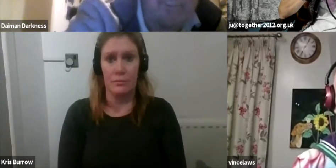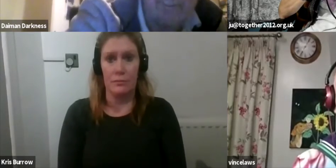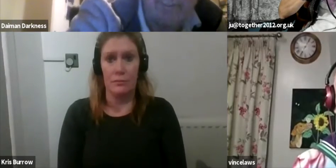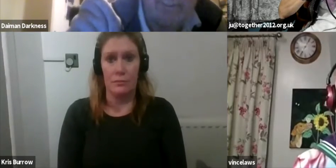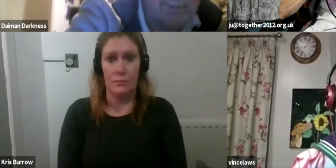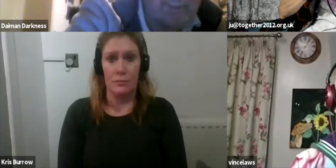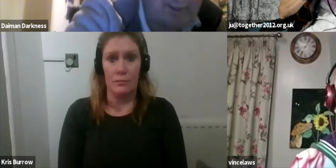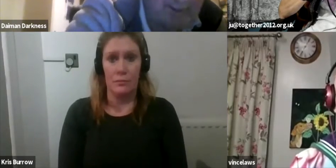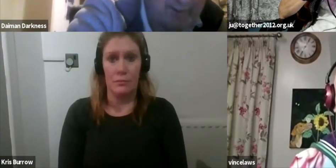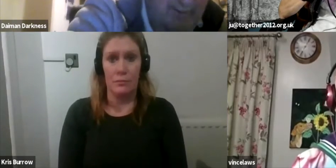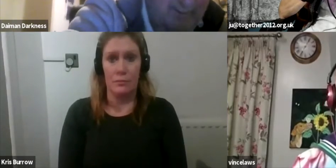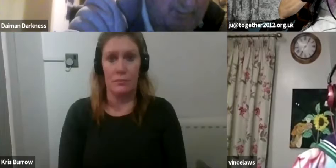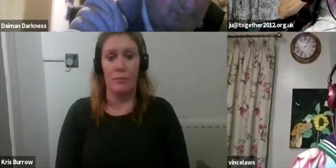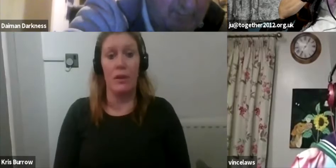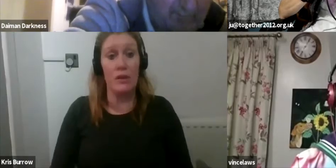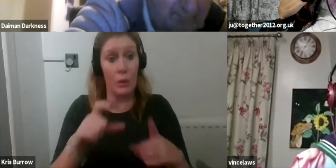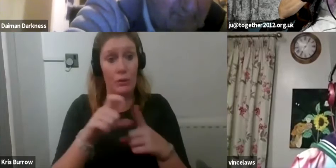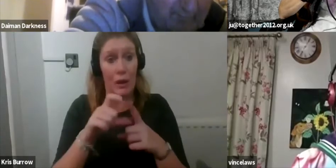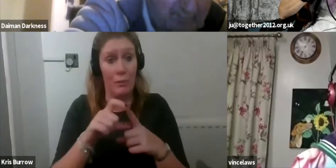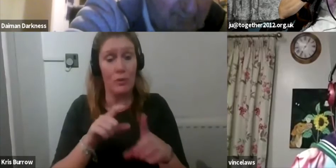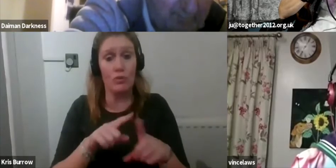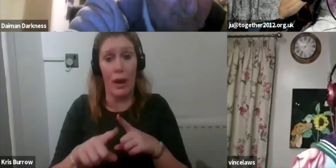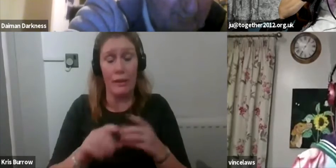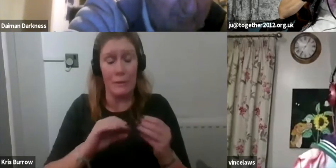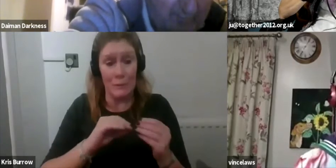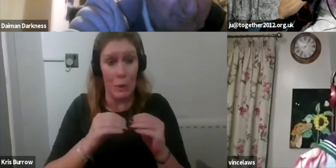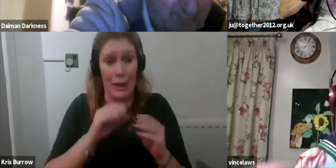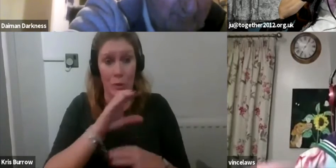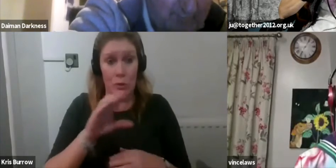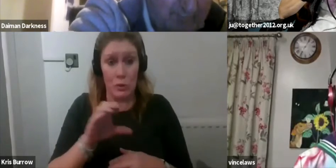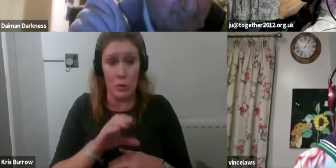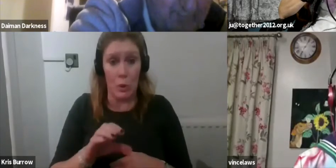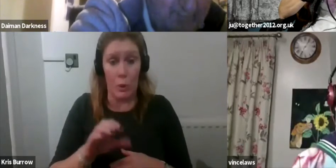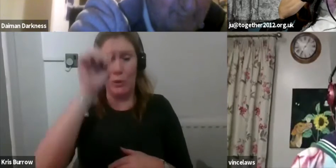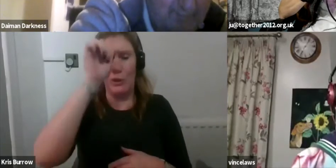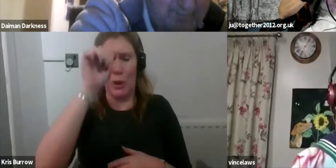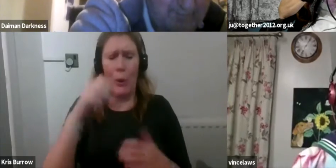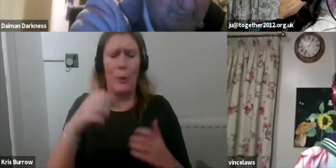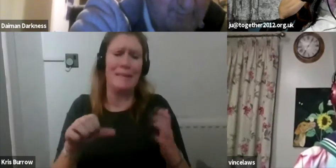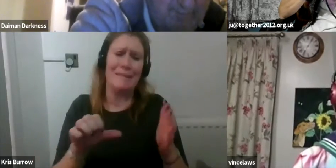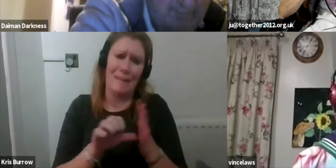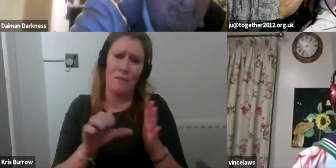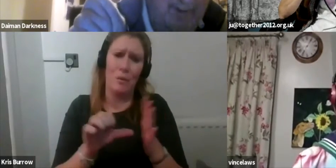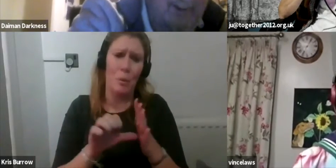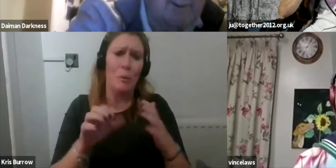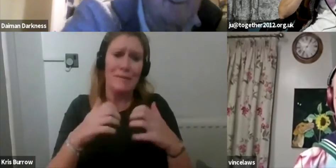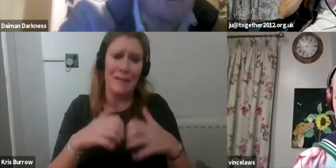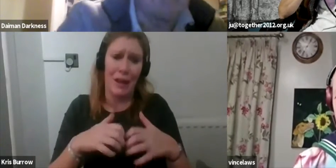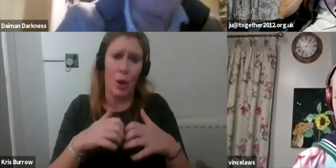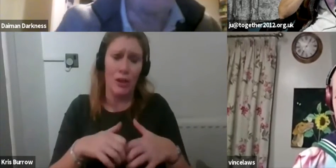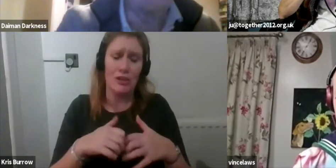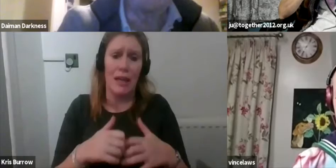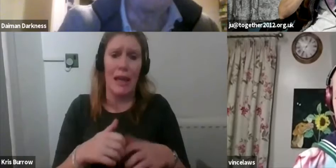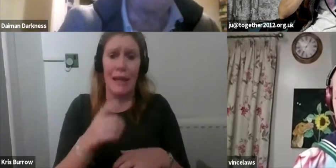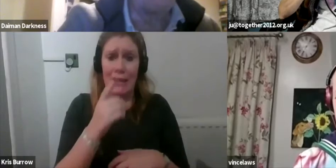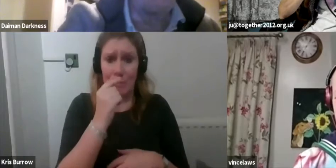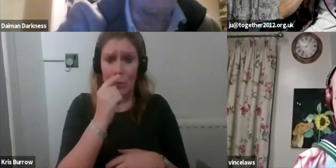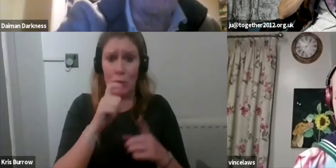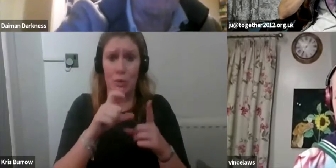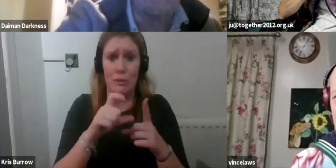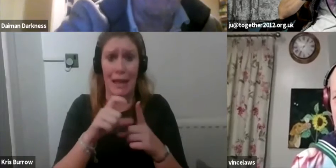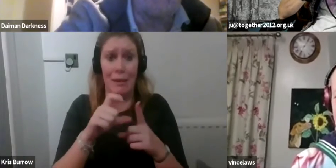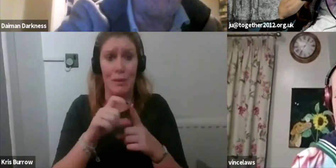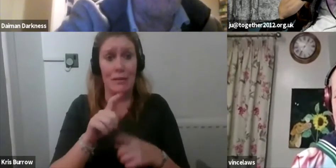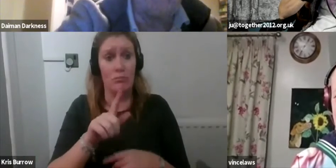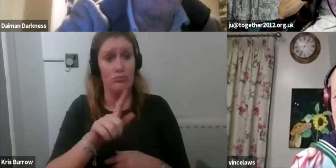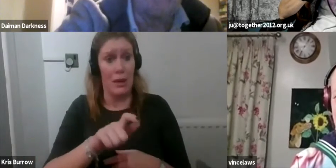is still trying to get Zoom to work, we know how difficult the technology is. And of course, it is entirely possible that Damien's pressing the right